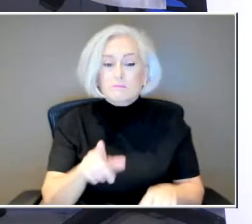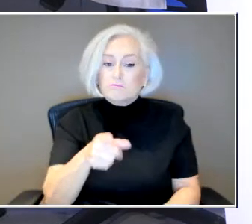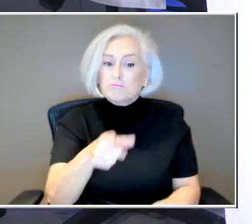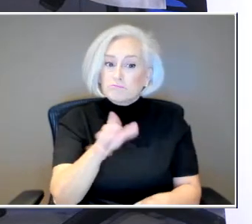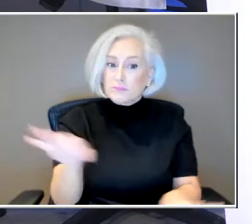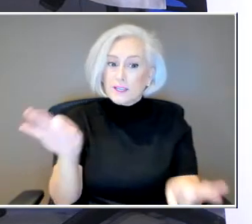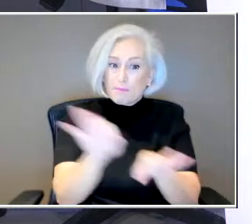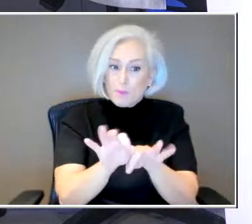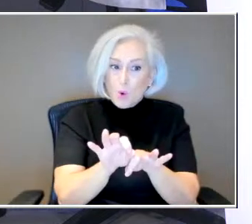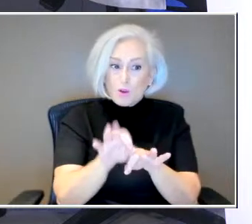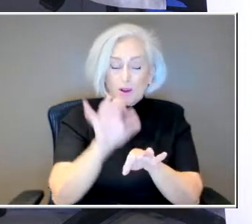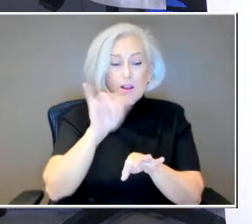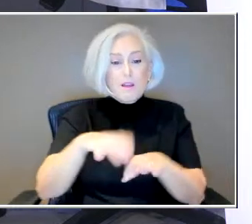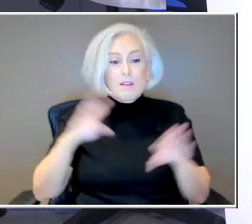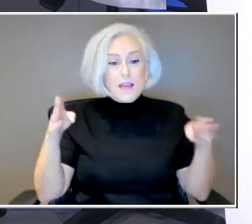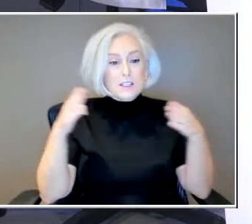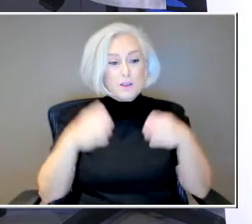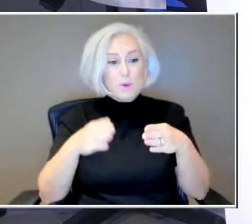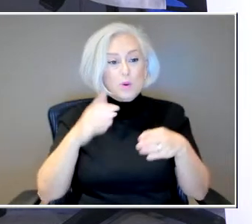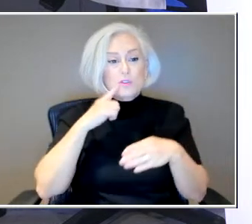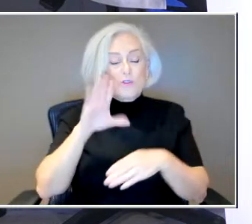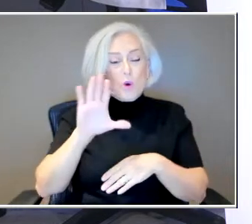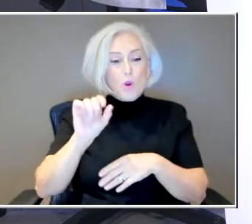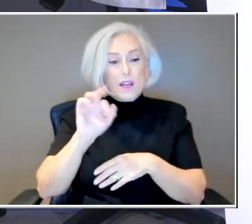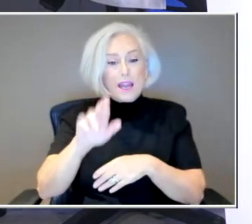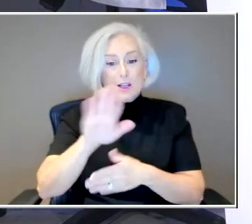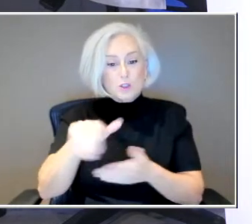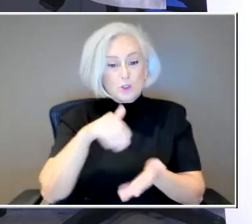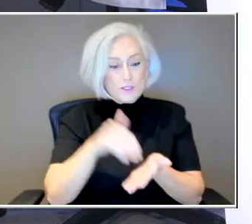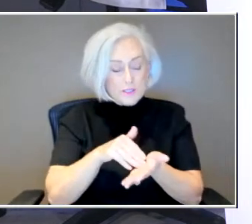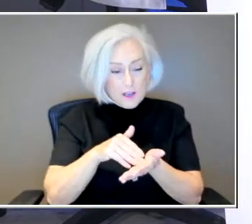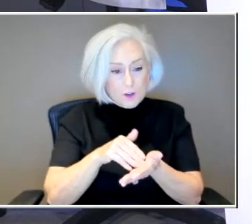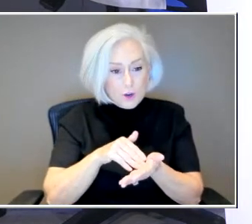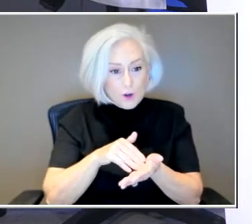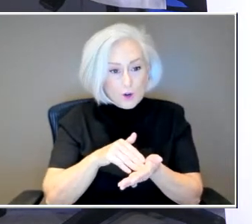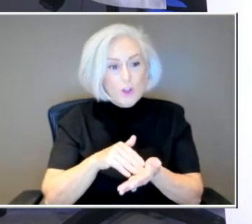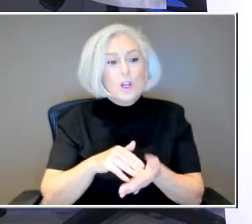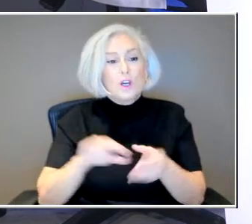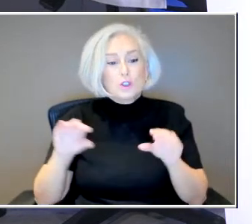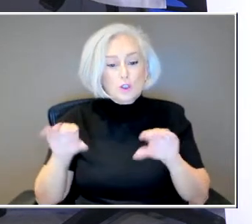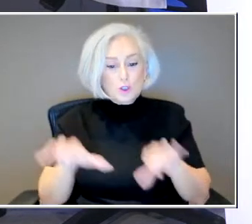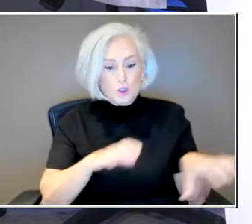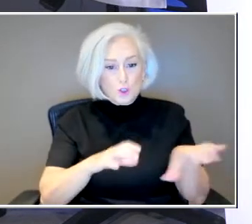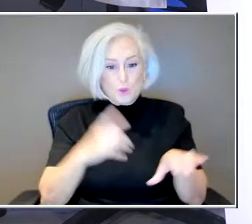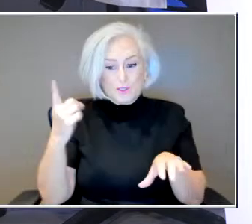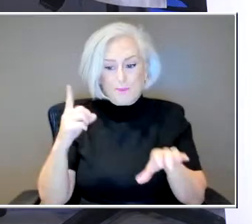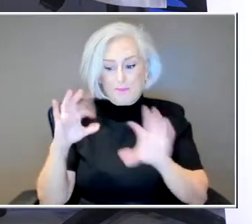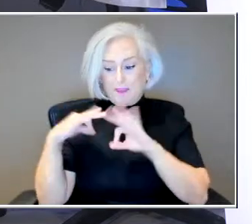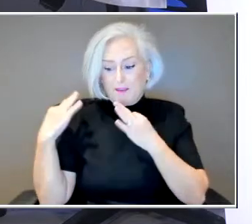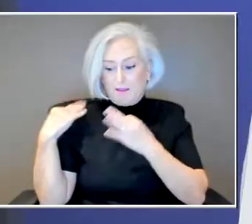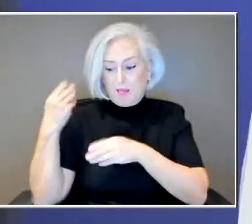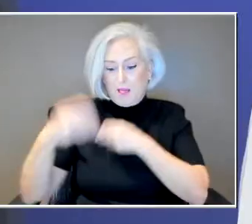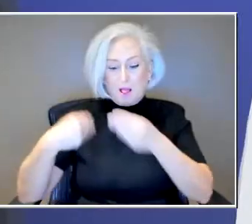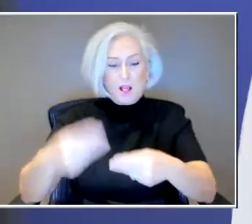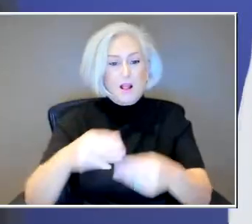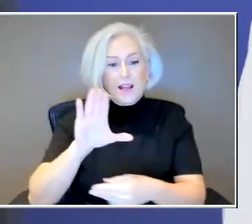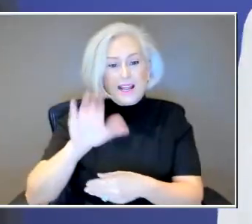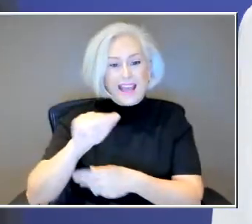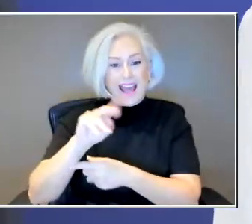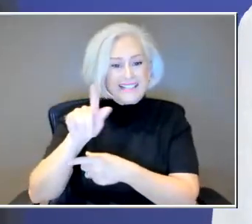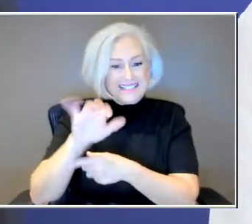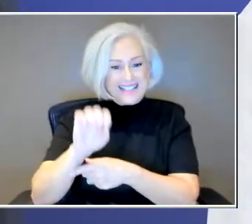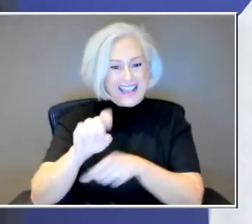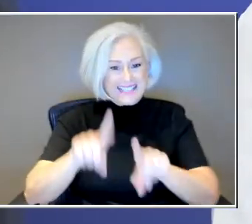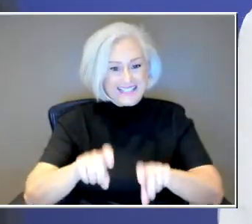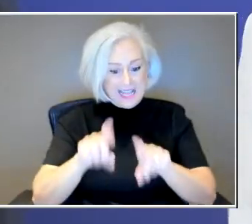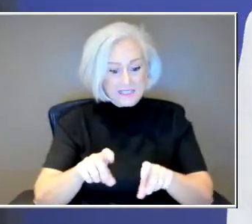of our cancer center, is to do that what we call cascade testing, which is once somebody in the family has been identified, we want you